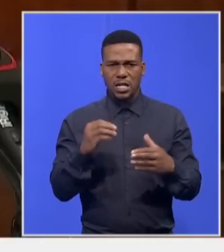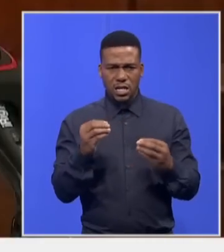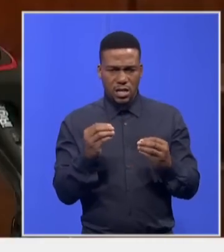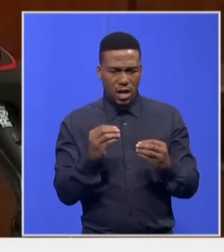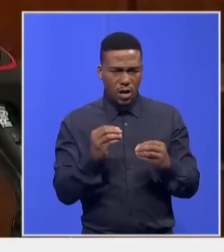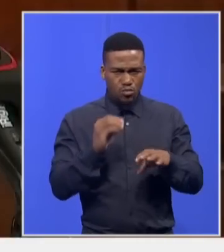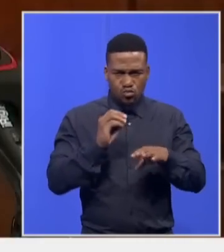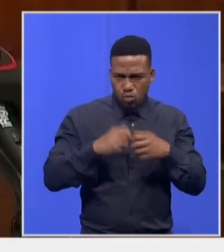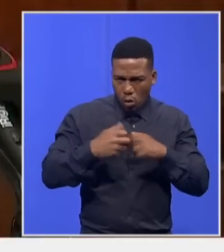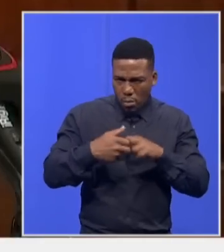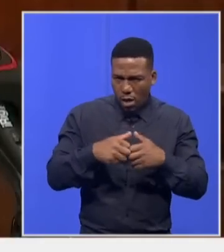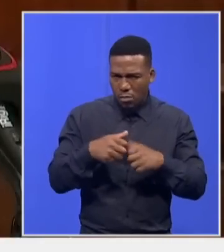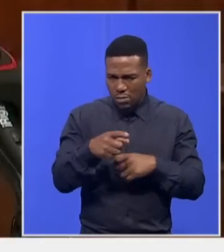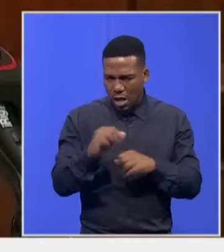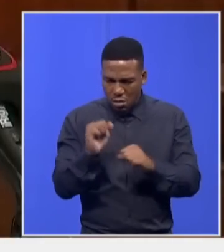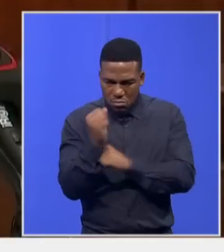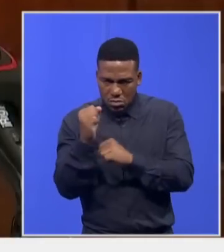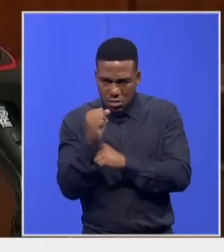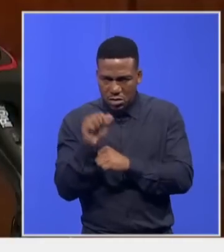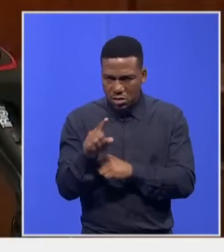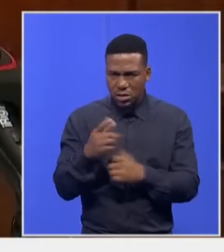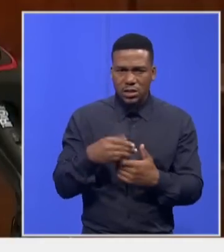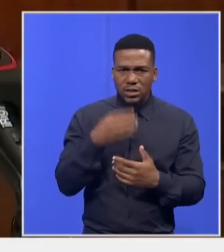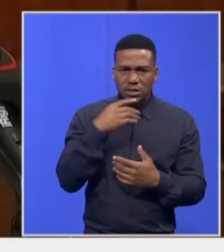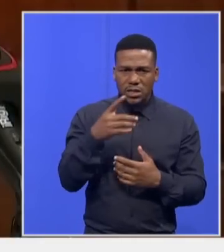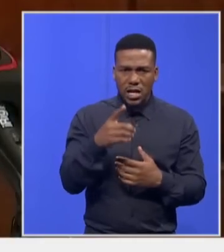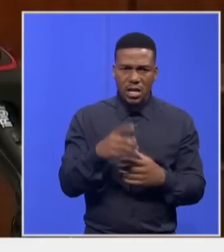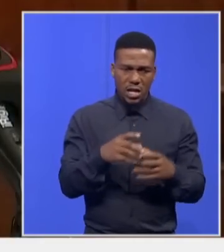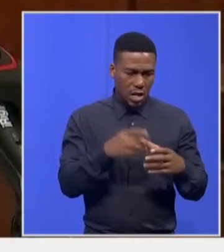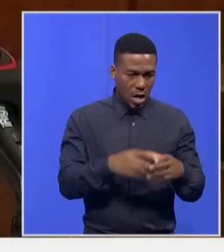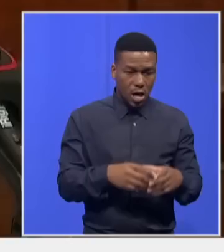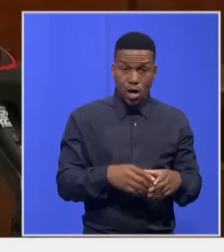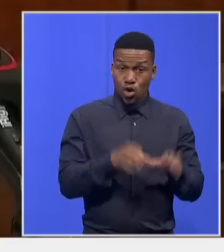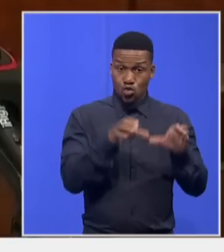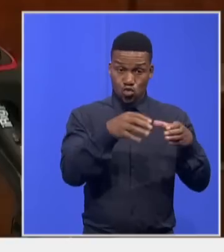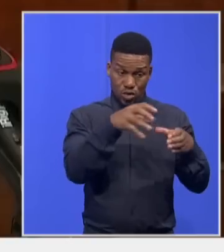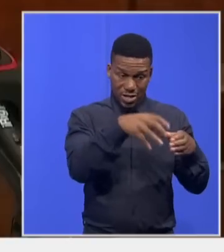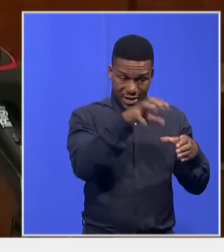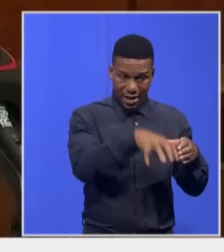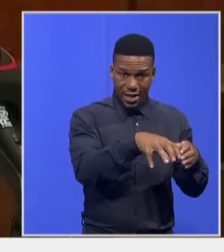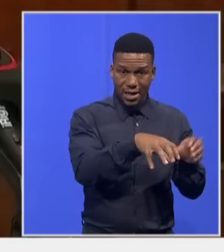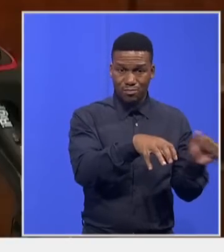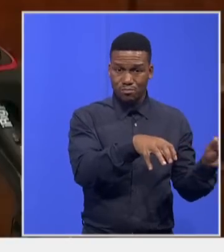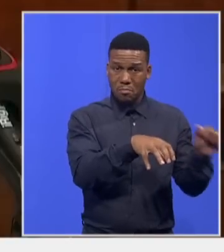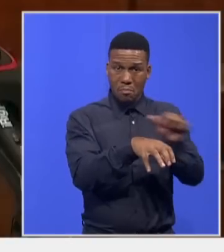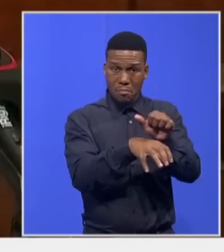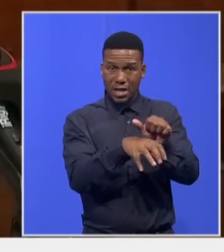sleep. So essentially, you say, I'll return this unit by this date, you fail to return.